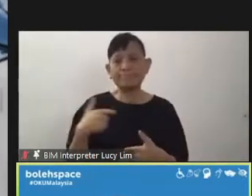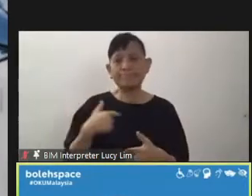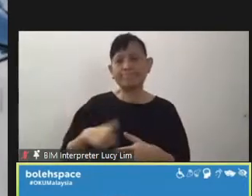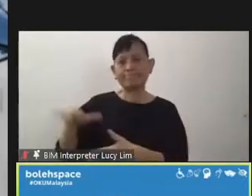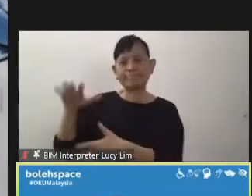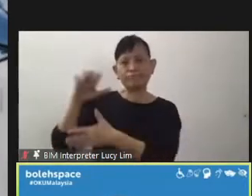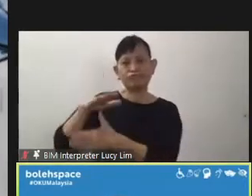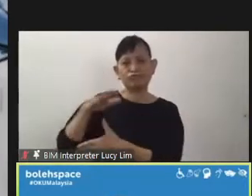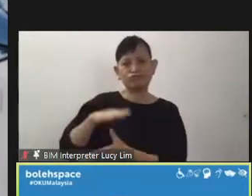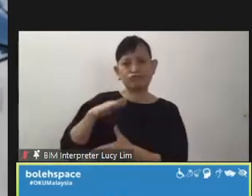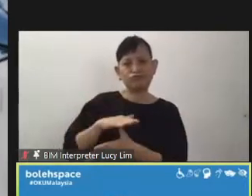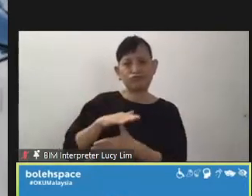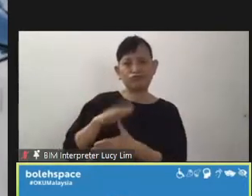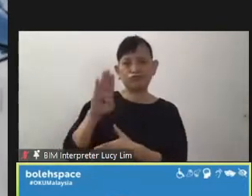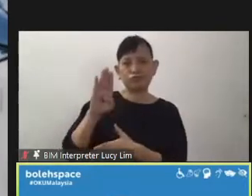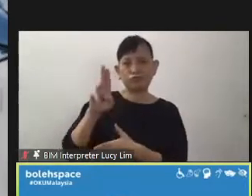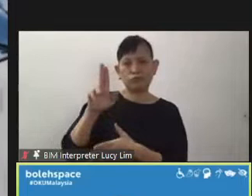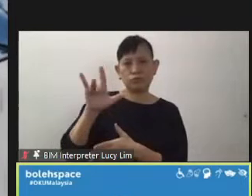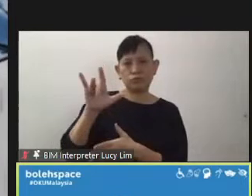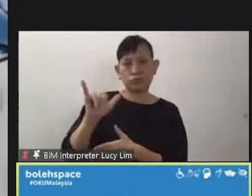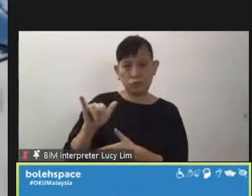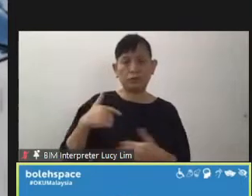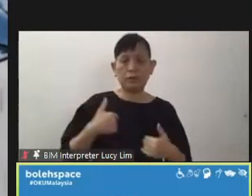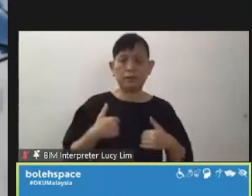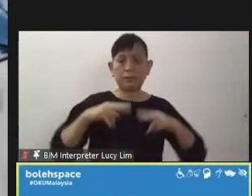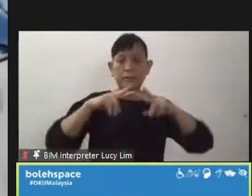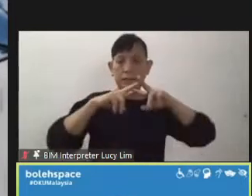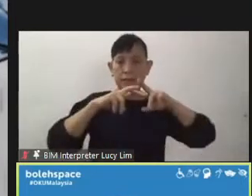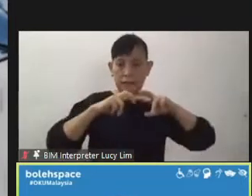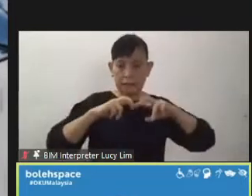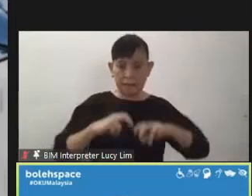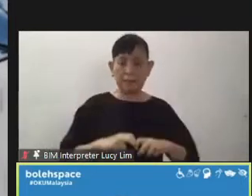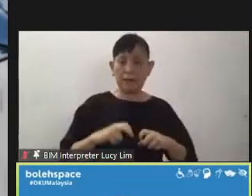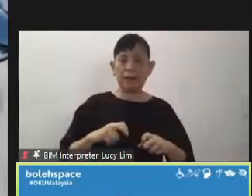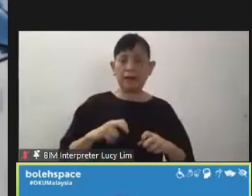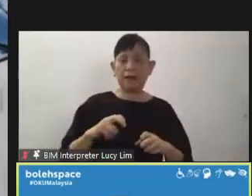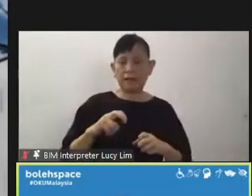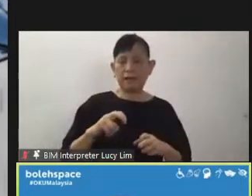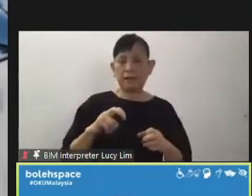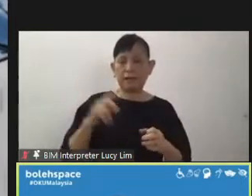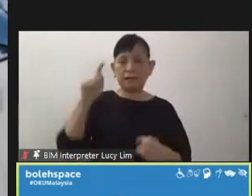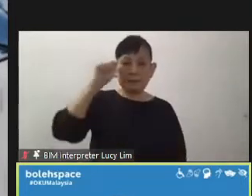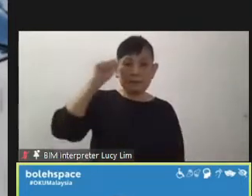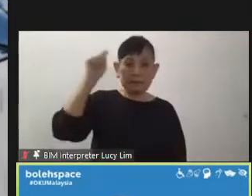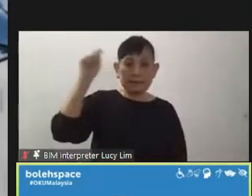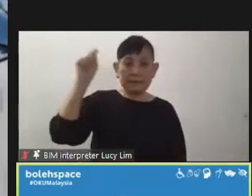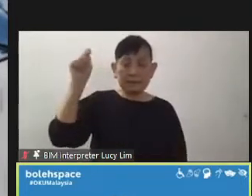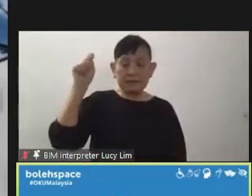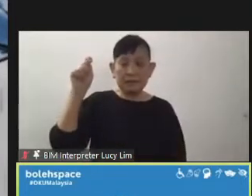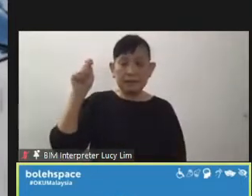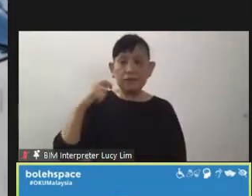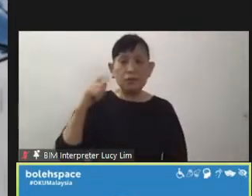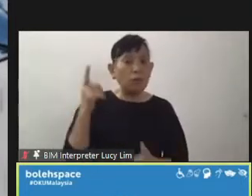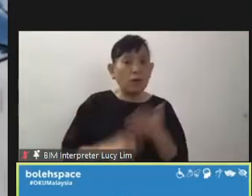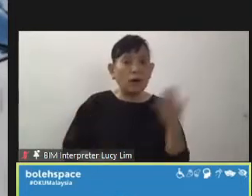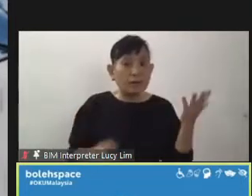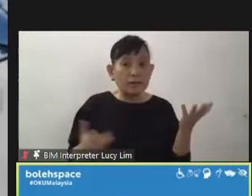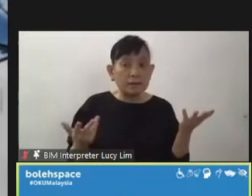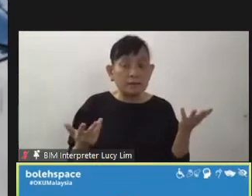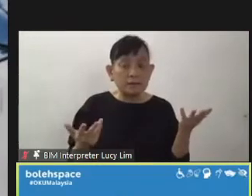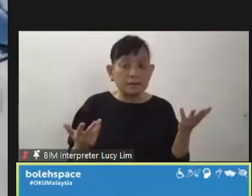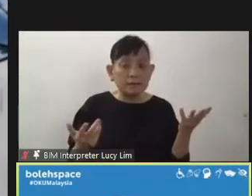the students. Based on my research in my undergraduate thesis, okay, you know what?